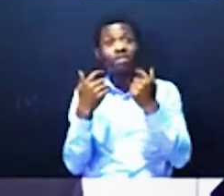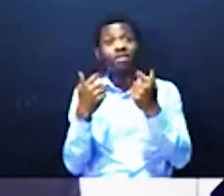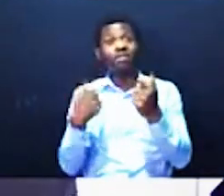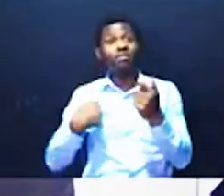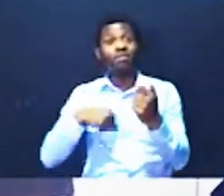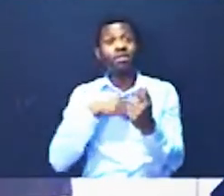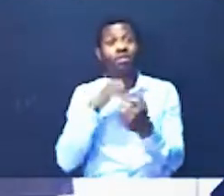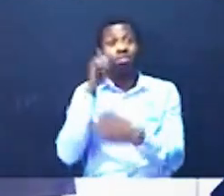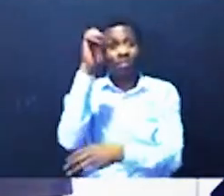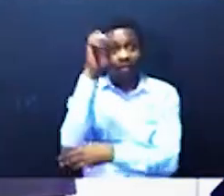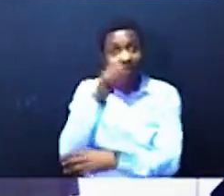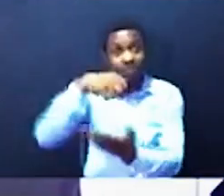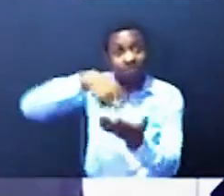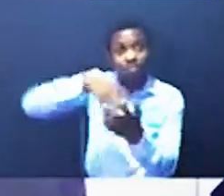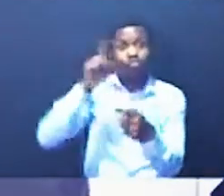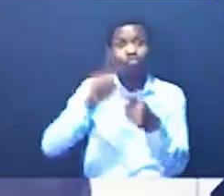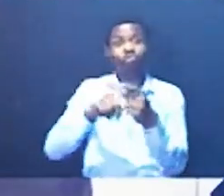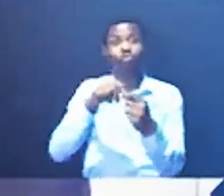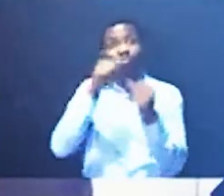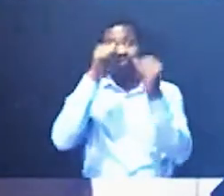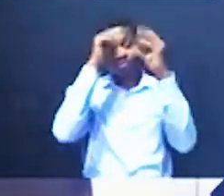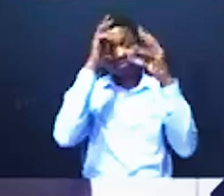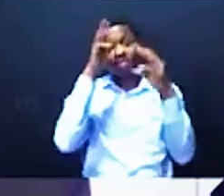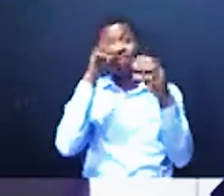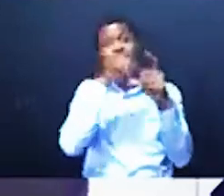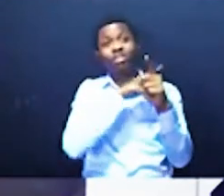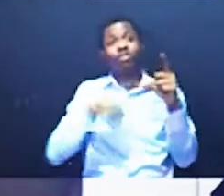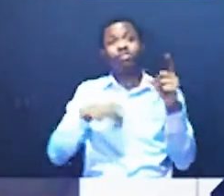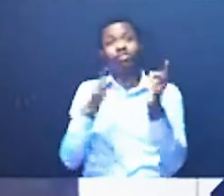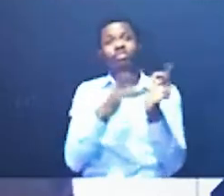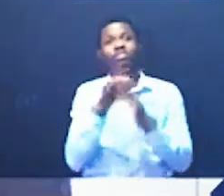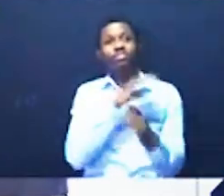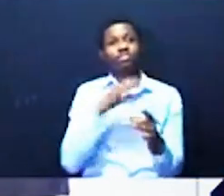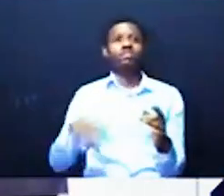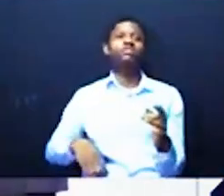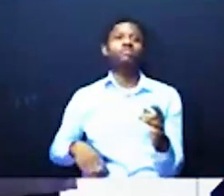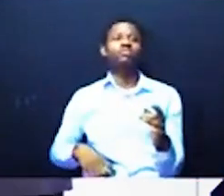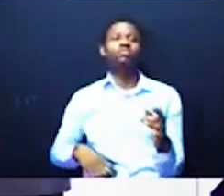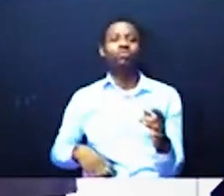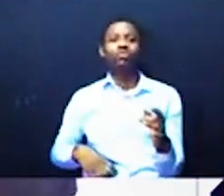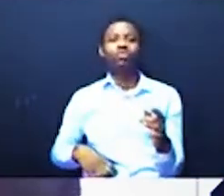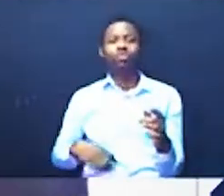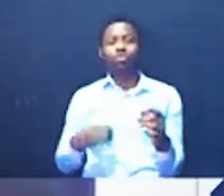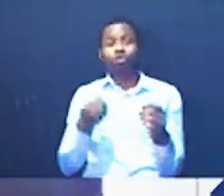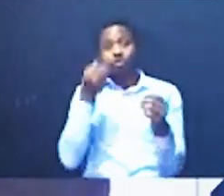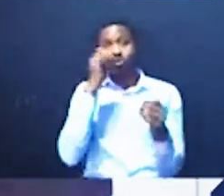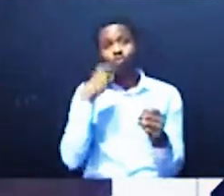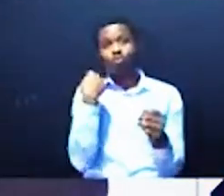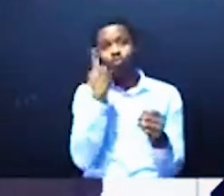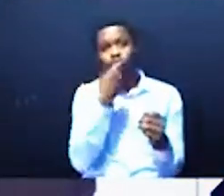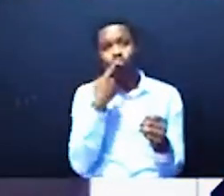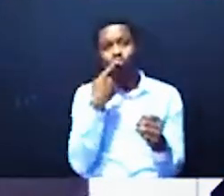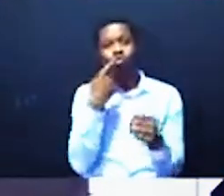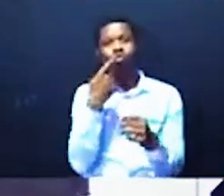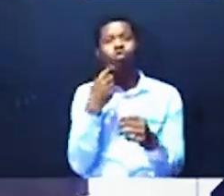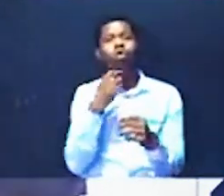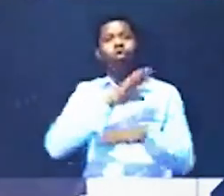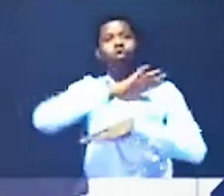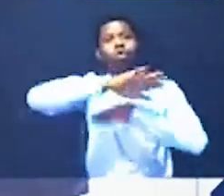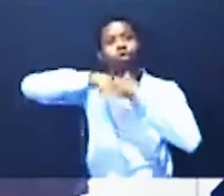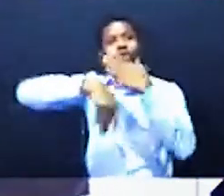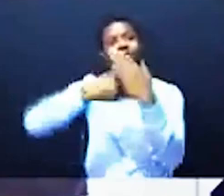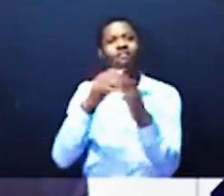Father of our Lord Jesus Christ. Now the 15 is the big one. Of whom the whole